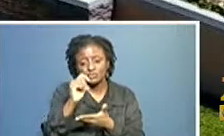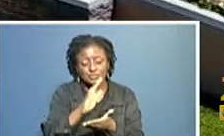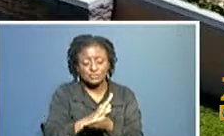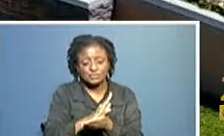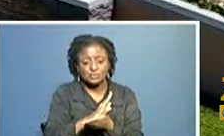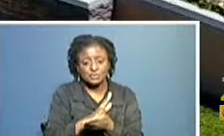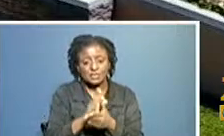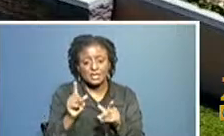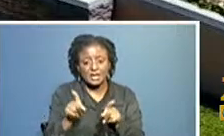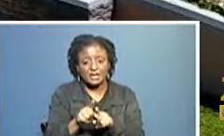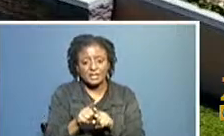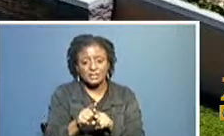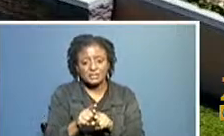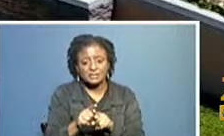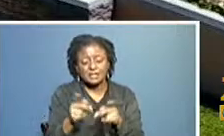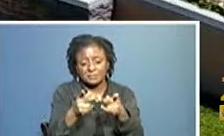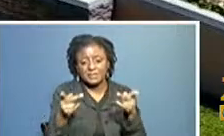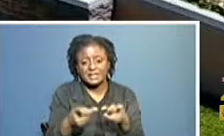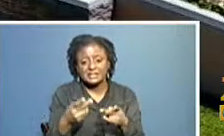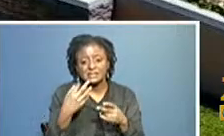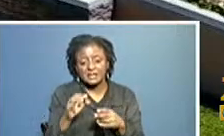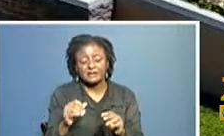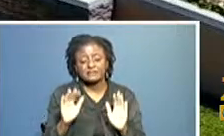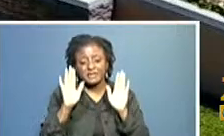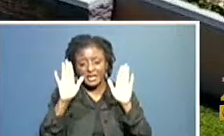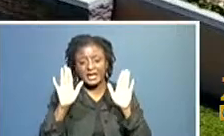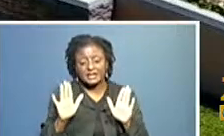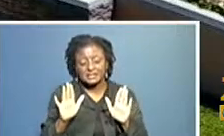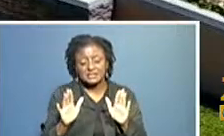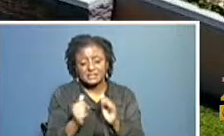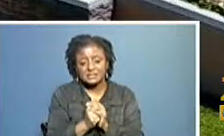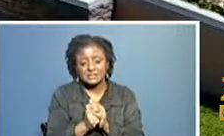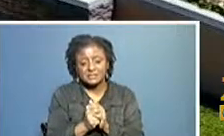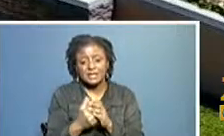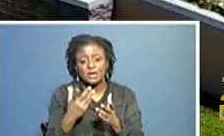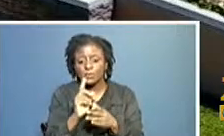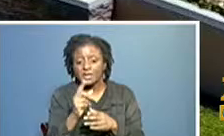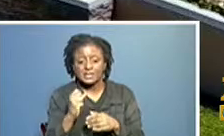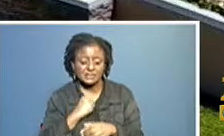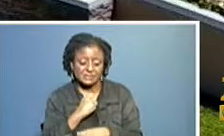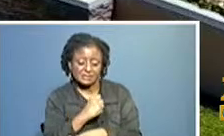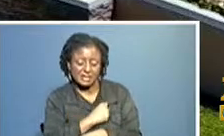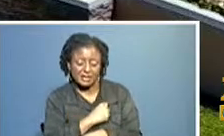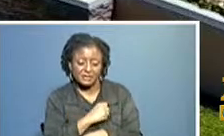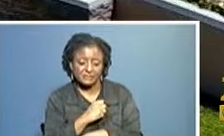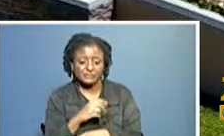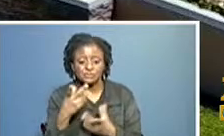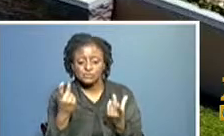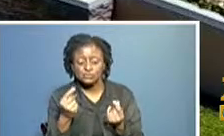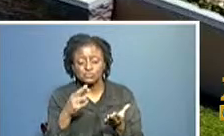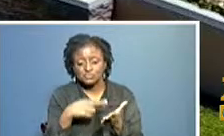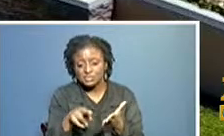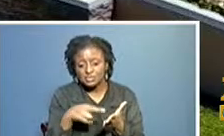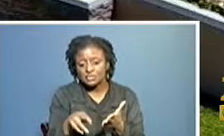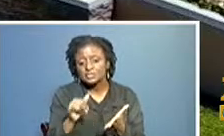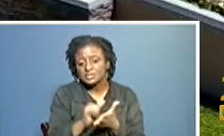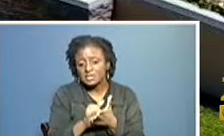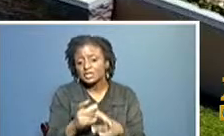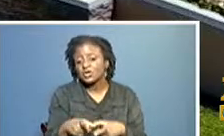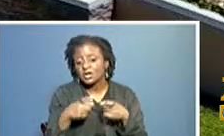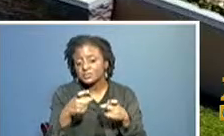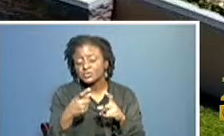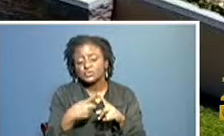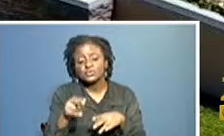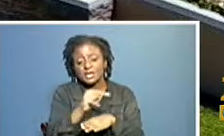to faculty and staff who choose to engage in research that contributes towards national development for sustainable and positive